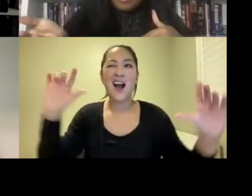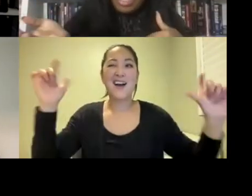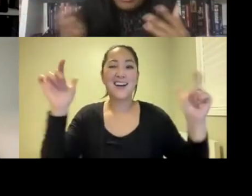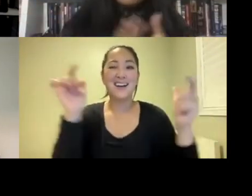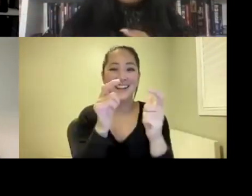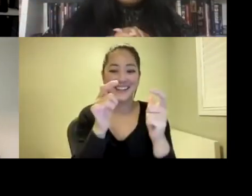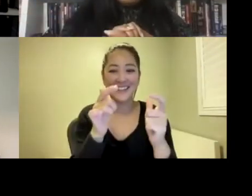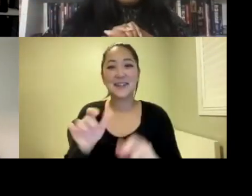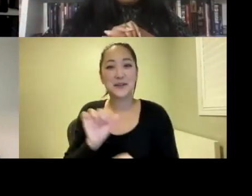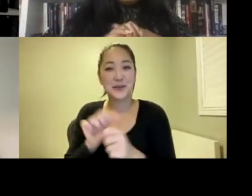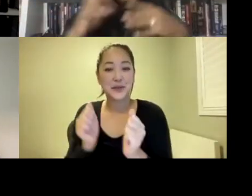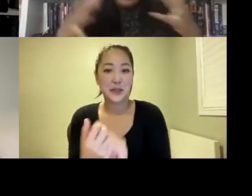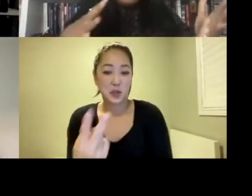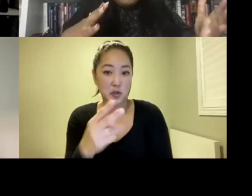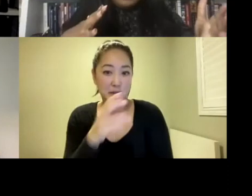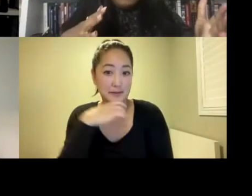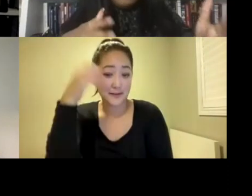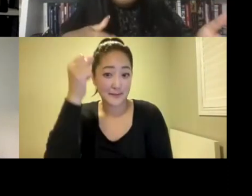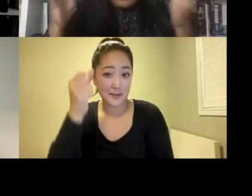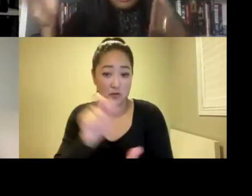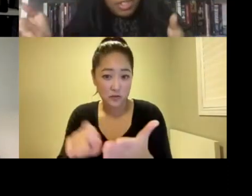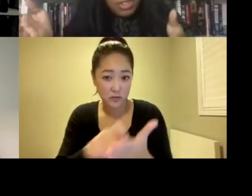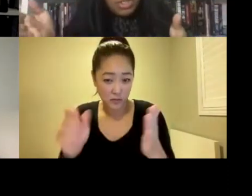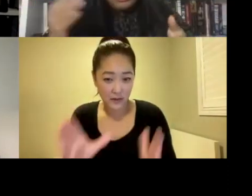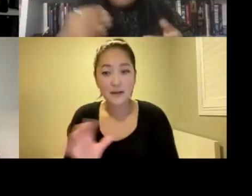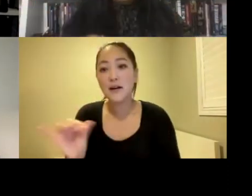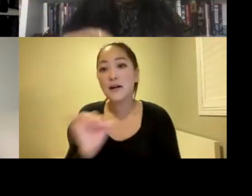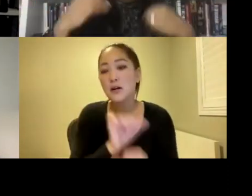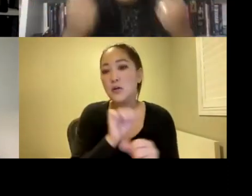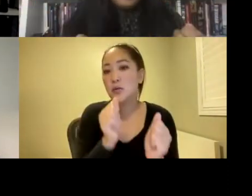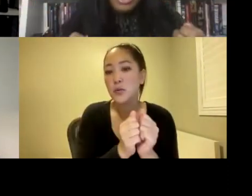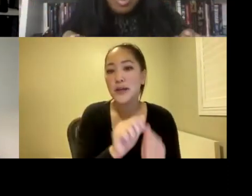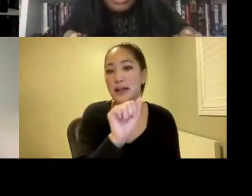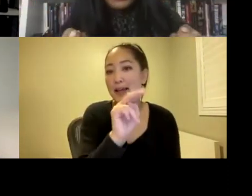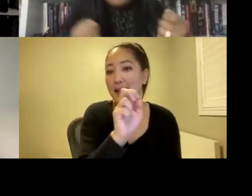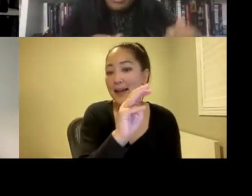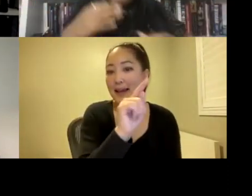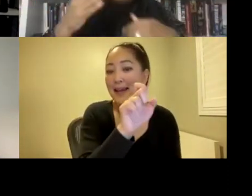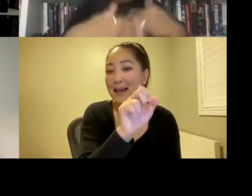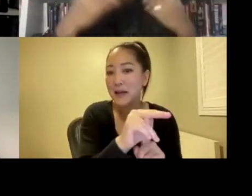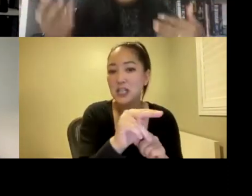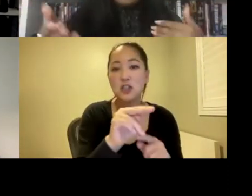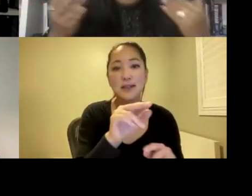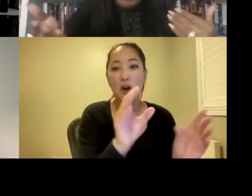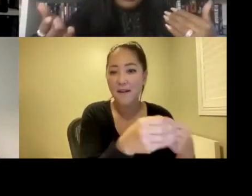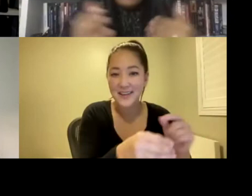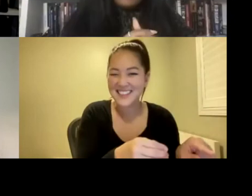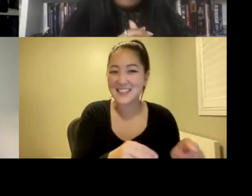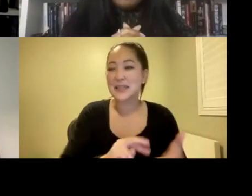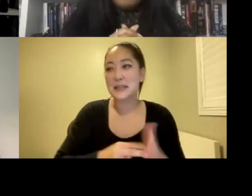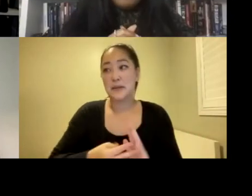senior writers, and we're actually working with an animation studio. So we're not doing the animation ourselves, which is a